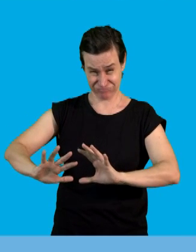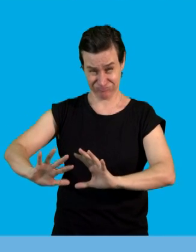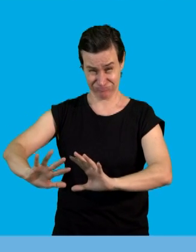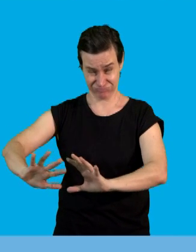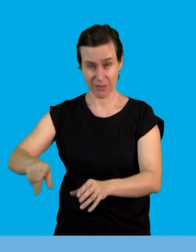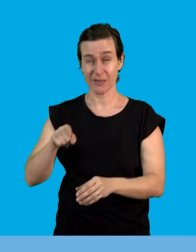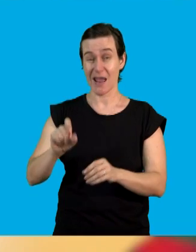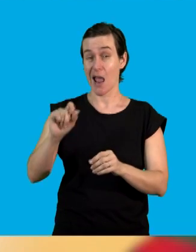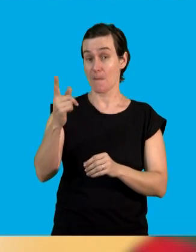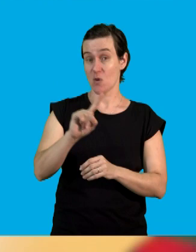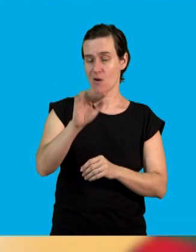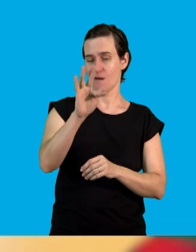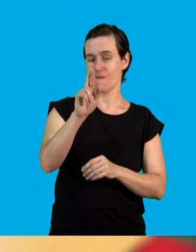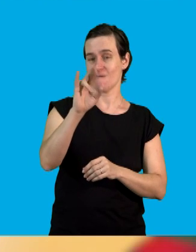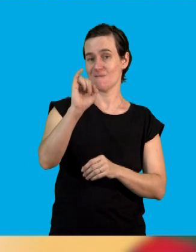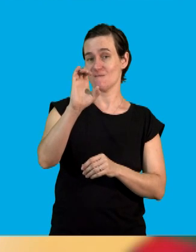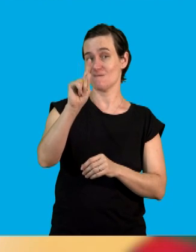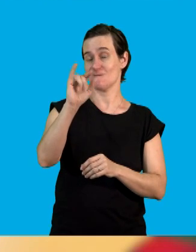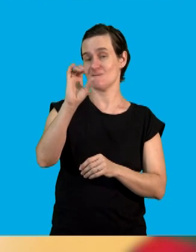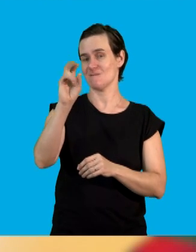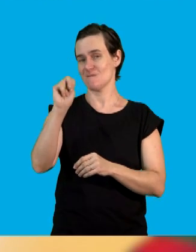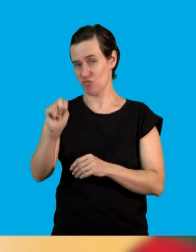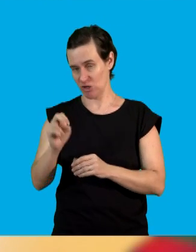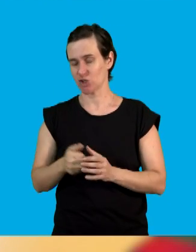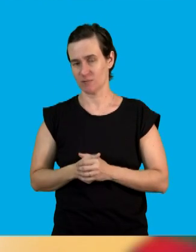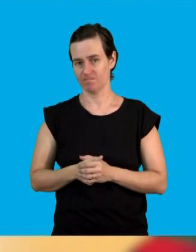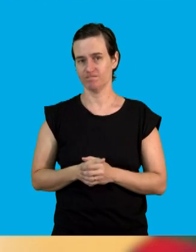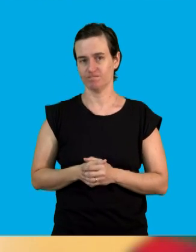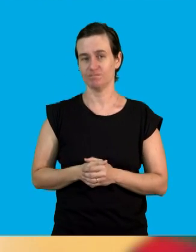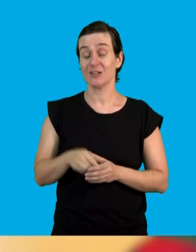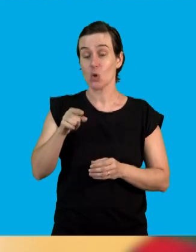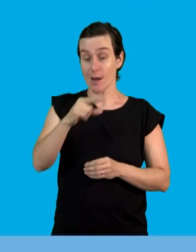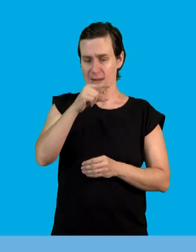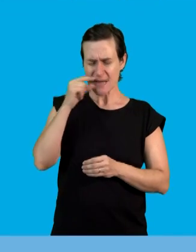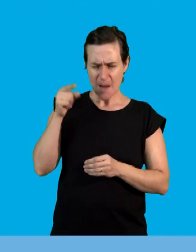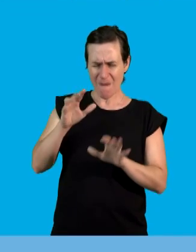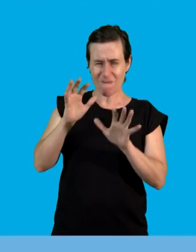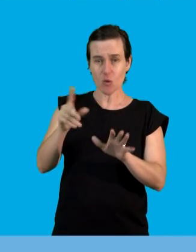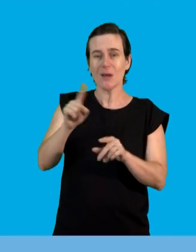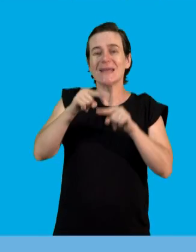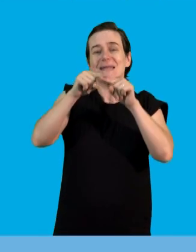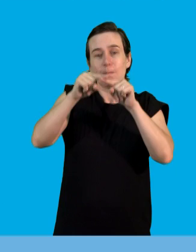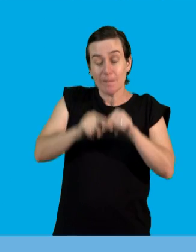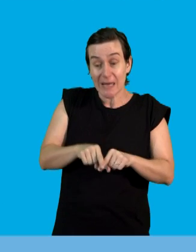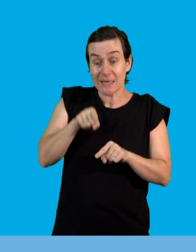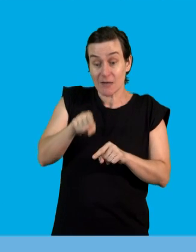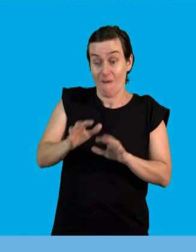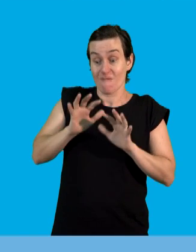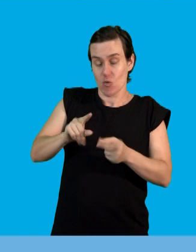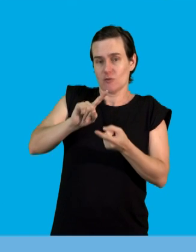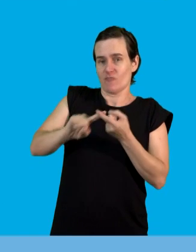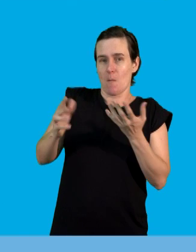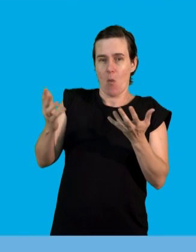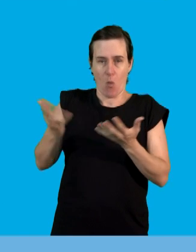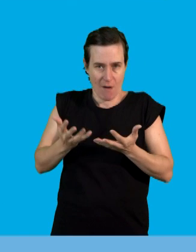there's friction between the block and the surface. So the name of that force, it depends on the origin of the force,